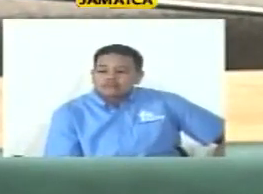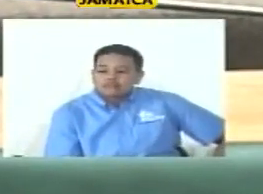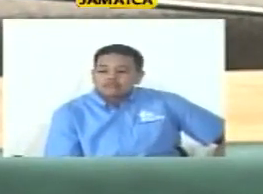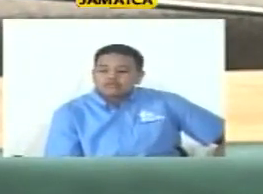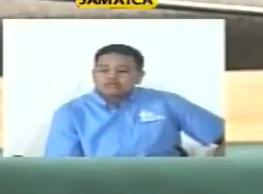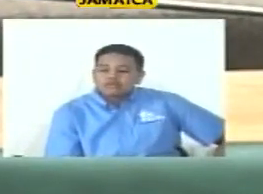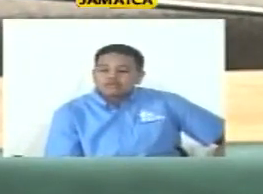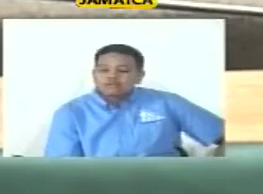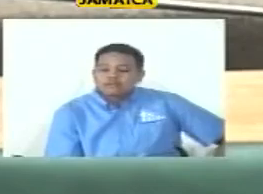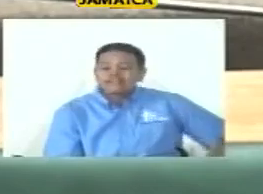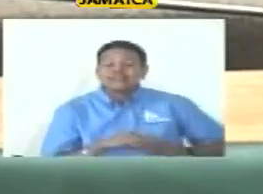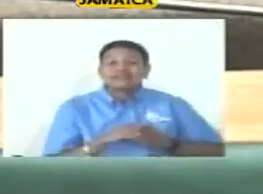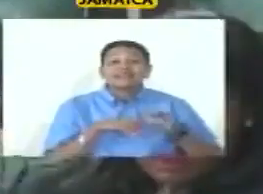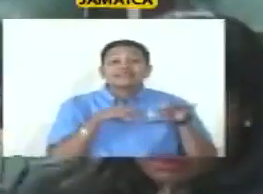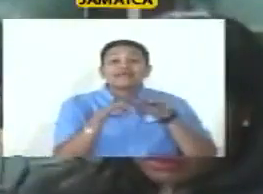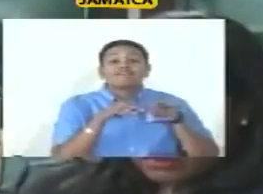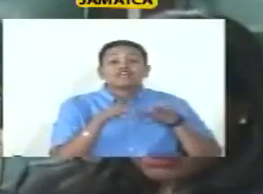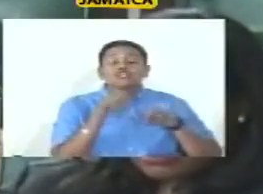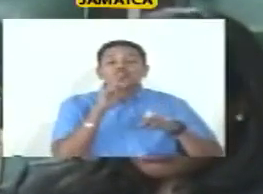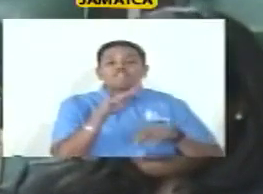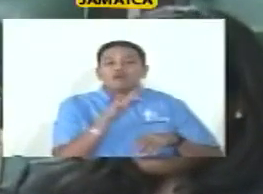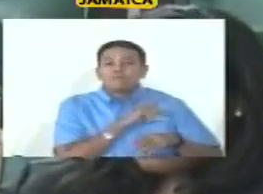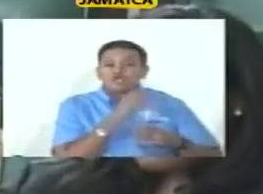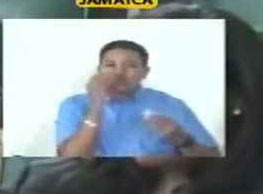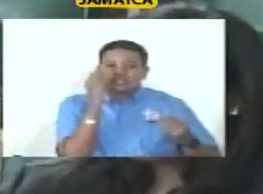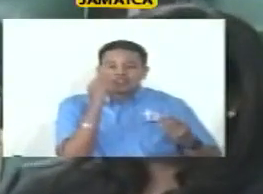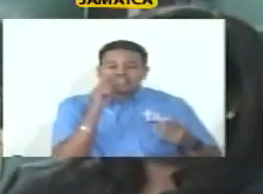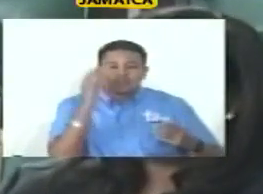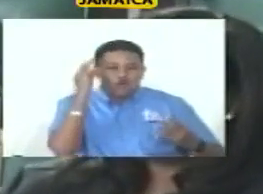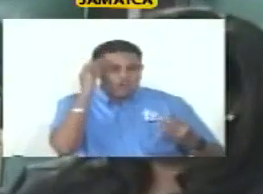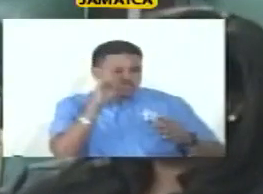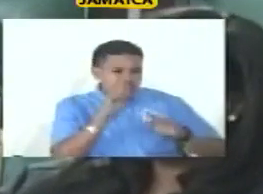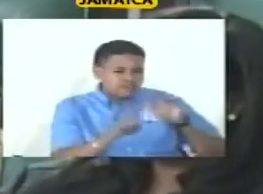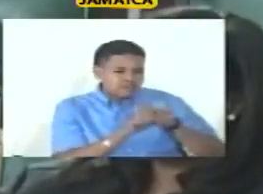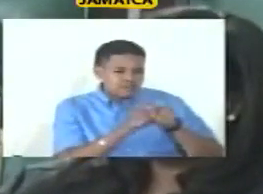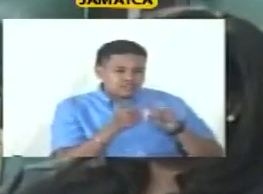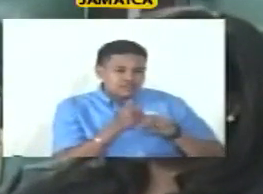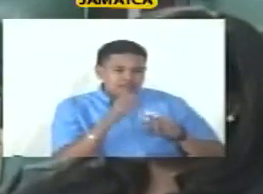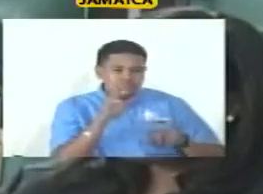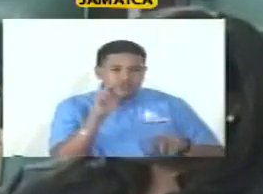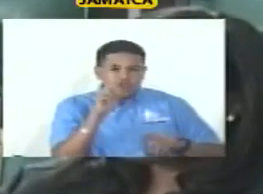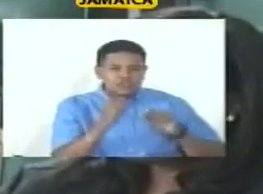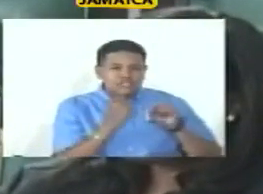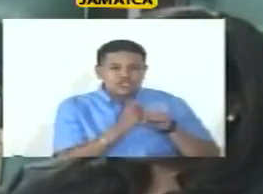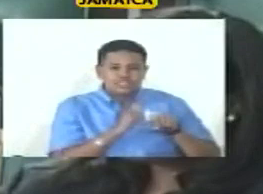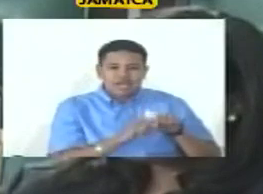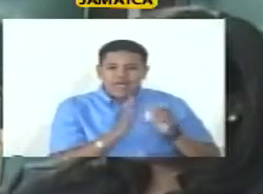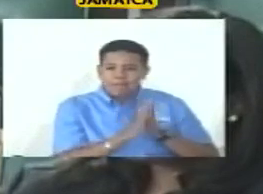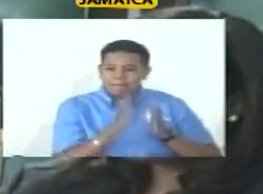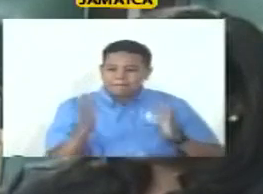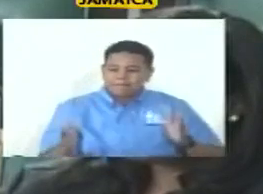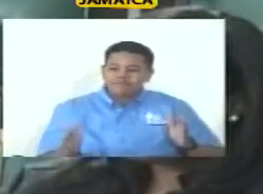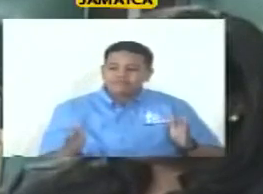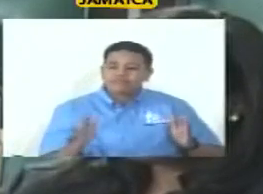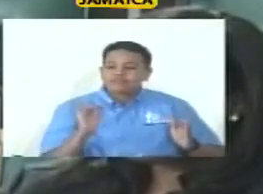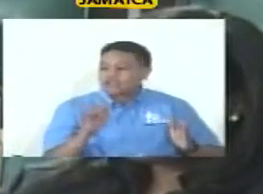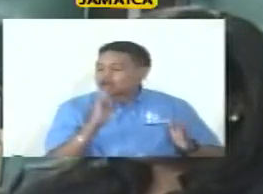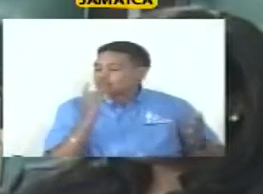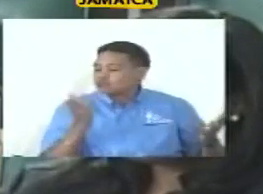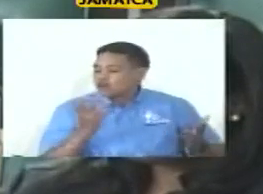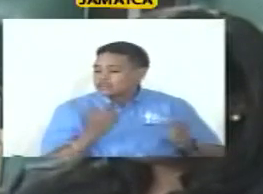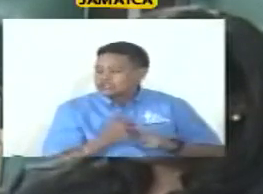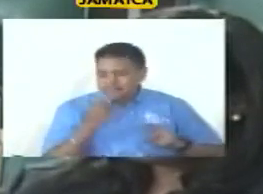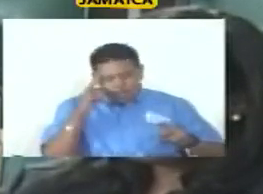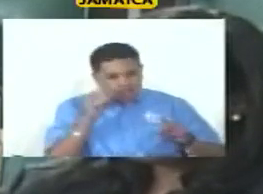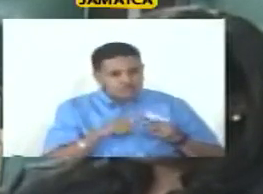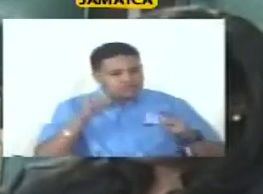definition of personal data, concern was raised about the 30-year period, and this was what was agreed